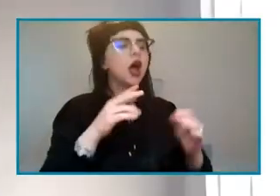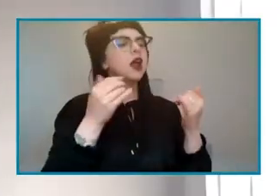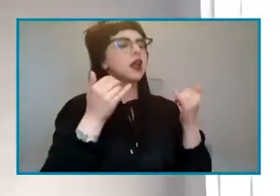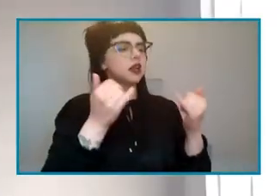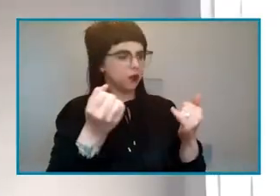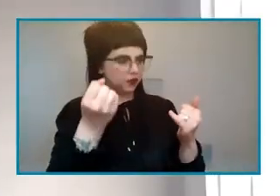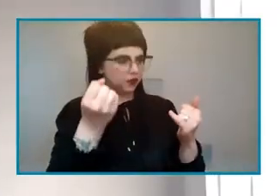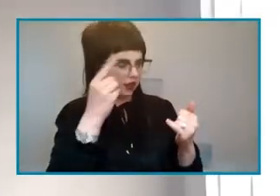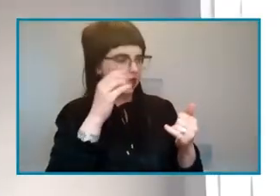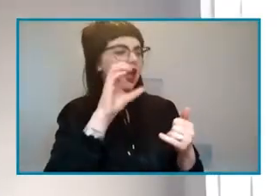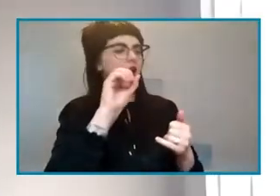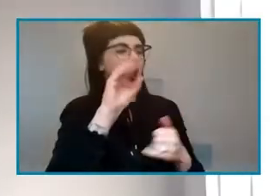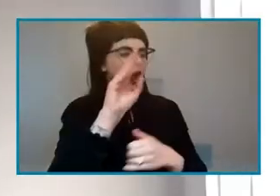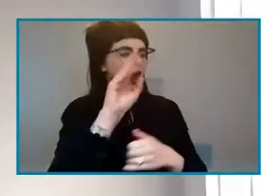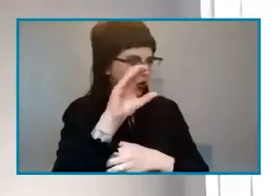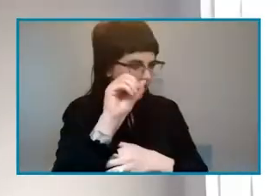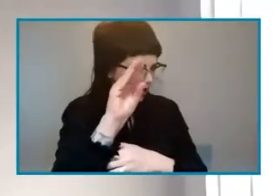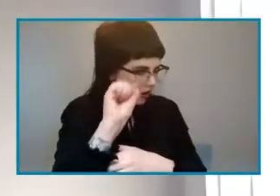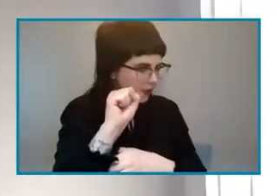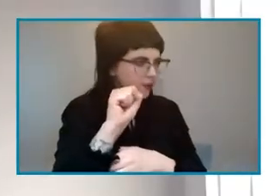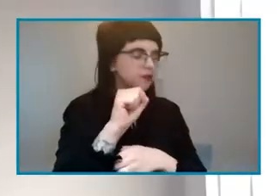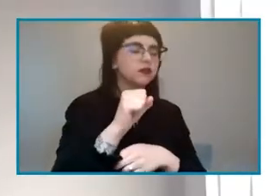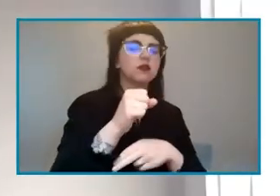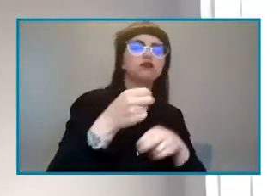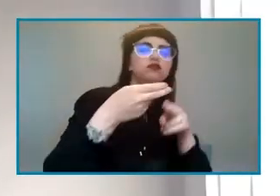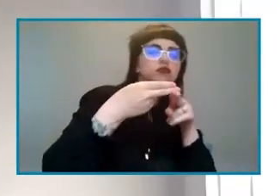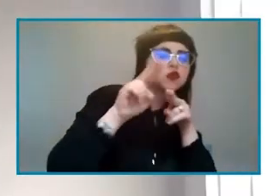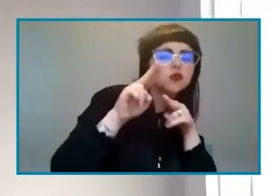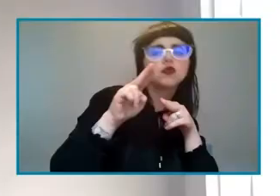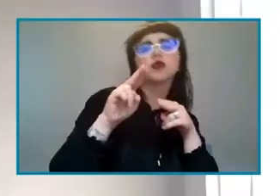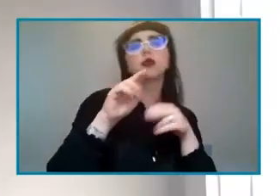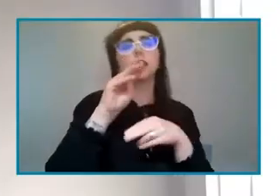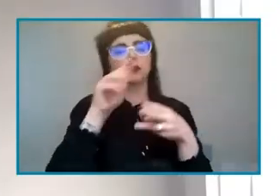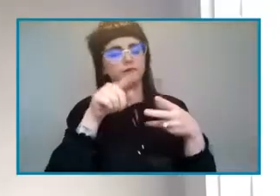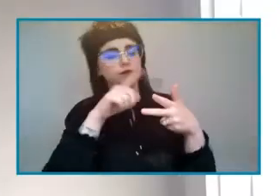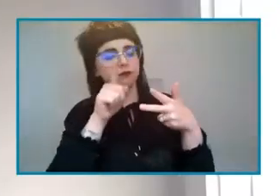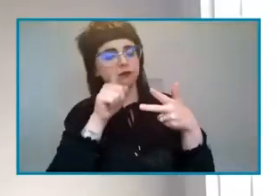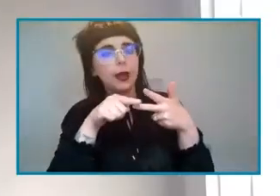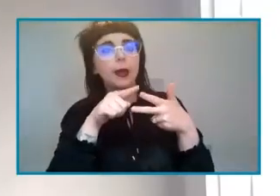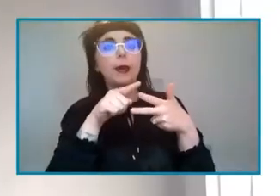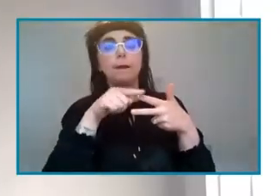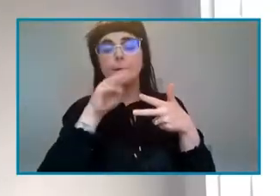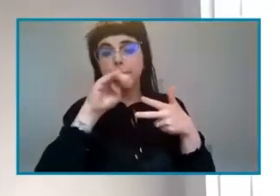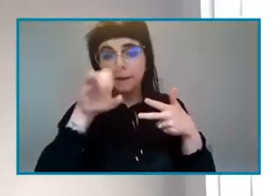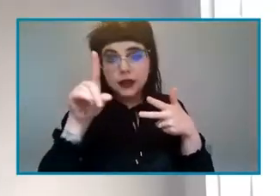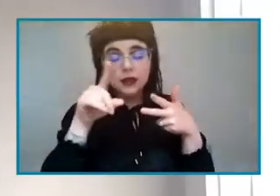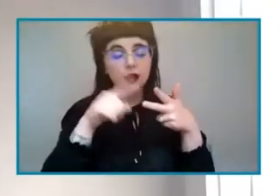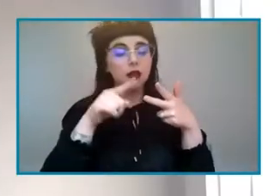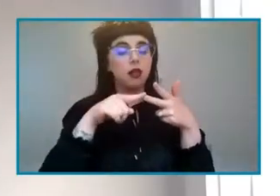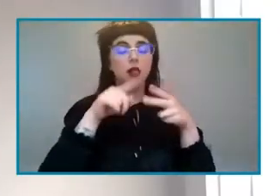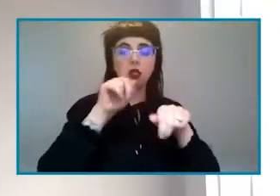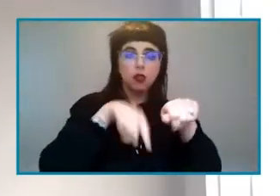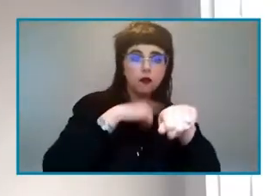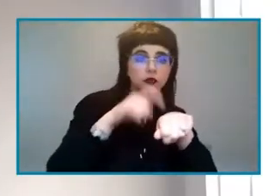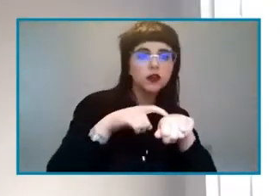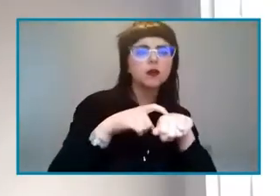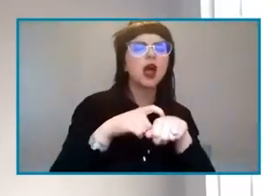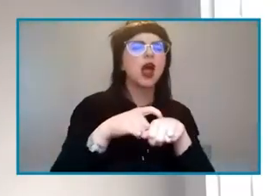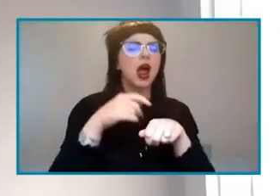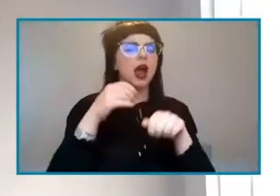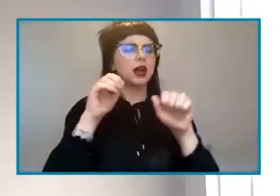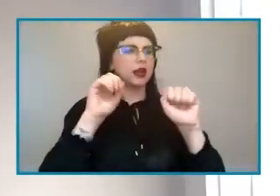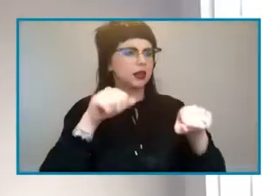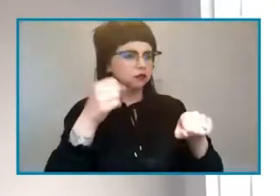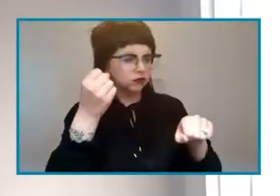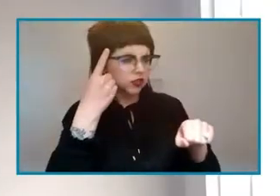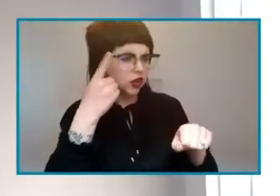long term, the midterm. I can look at those and see when to start evaluating our participants and